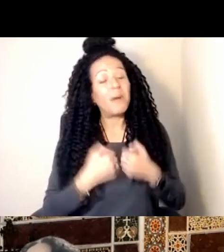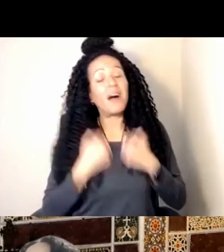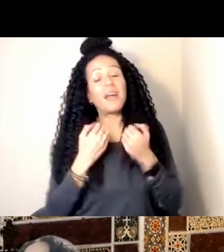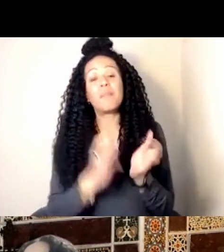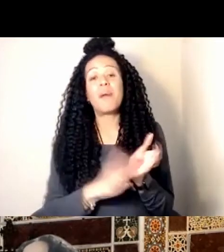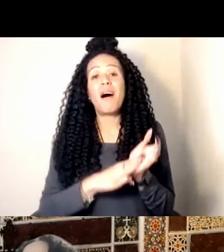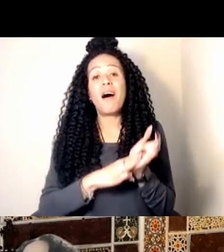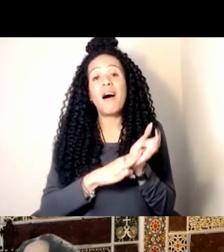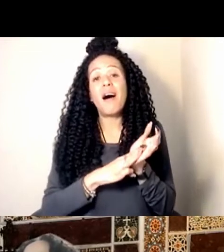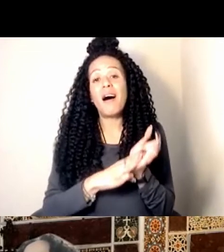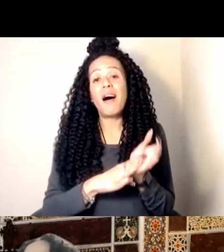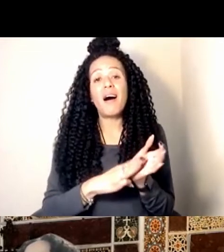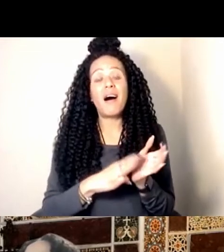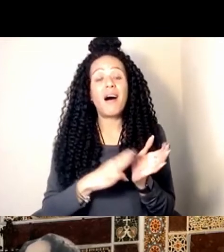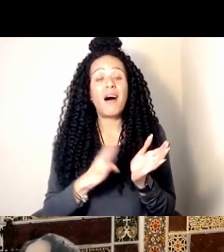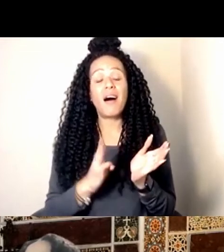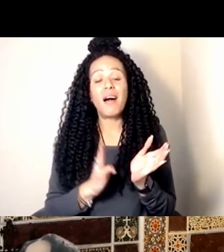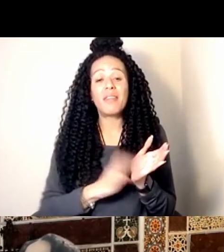mother, my mother.